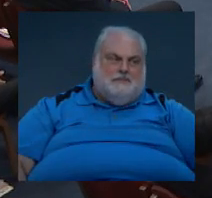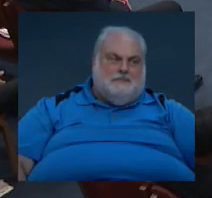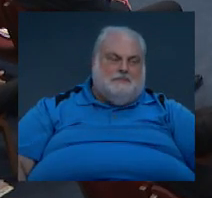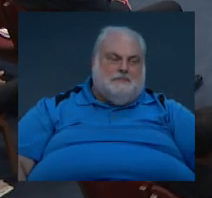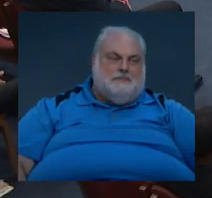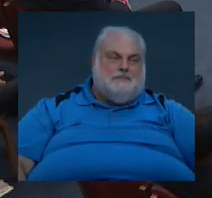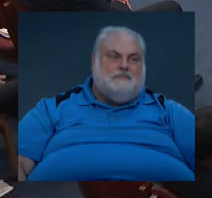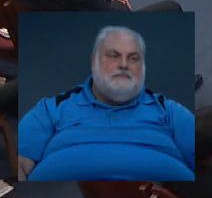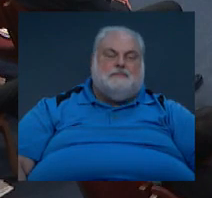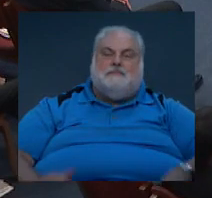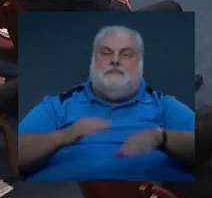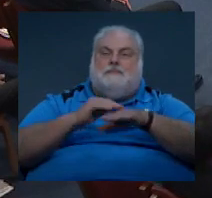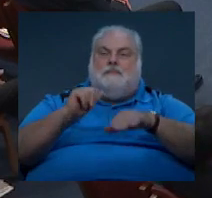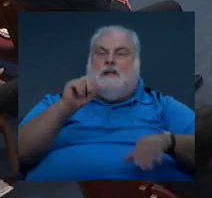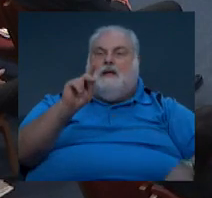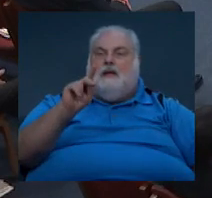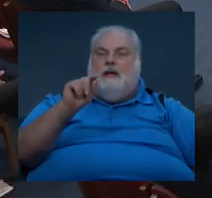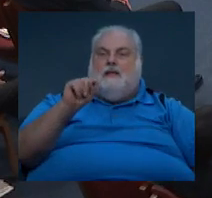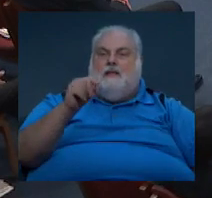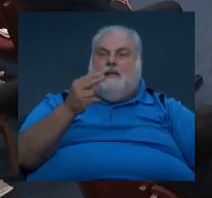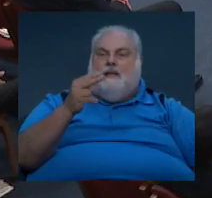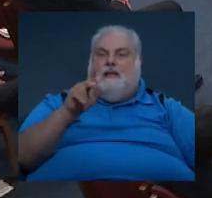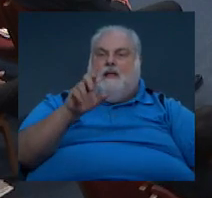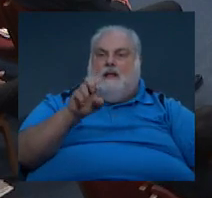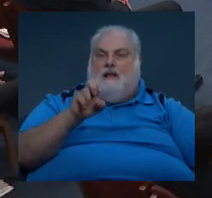Ms. Kathleen?